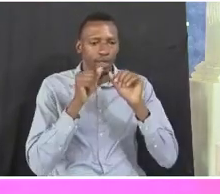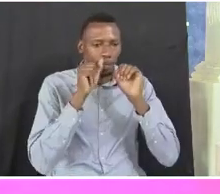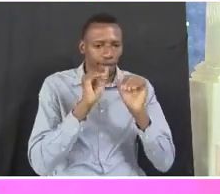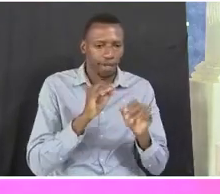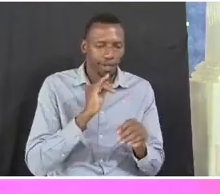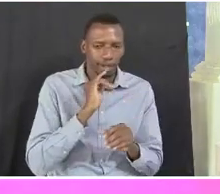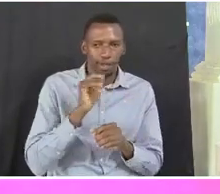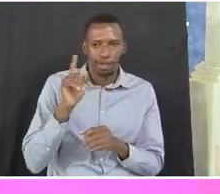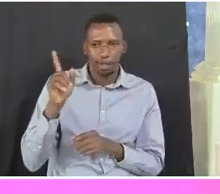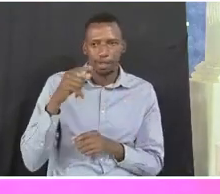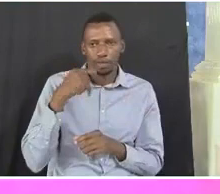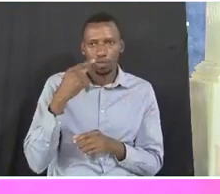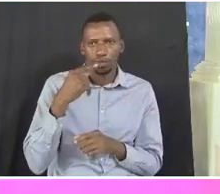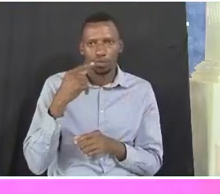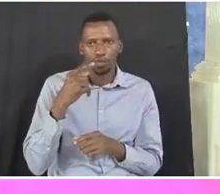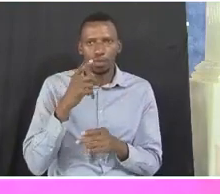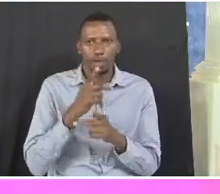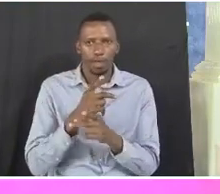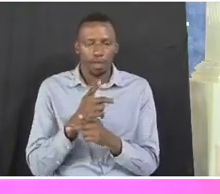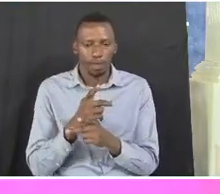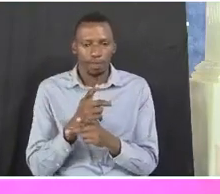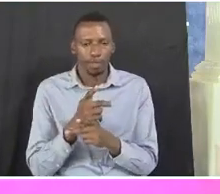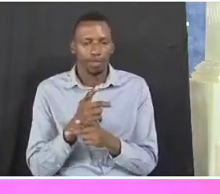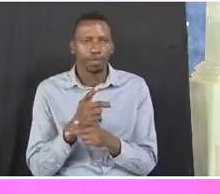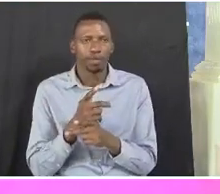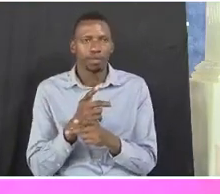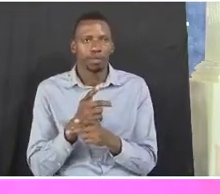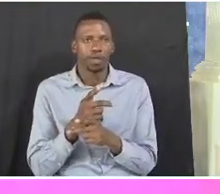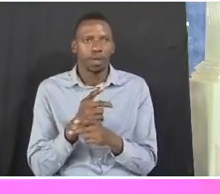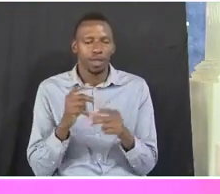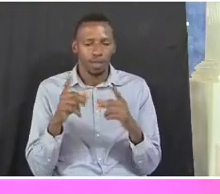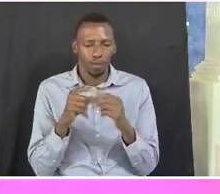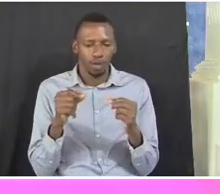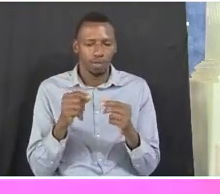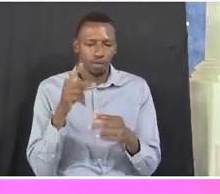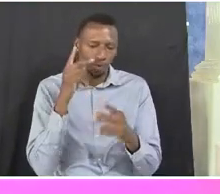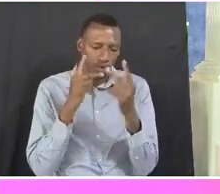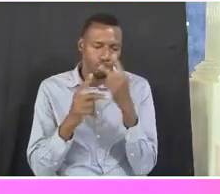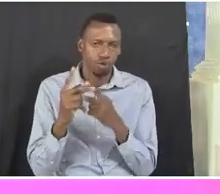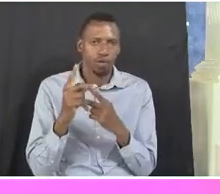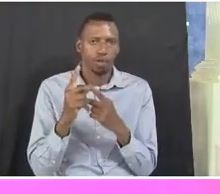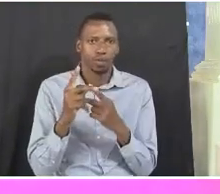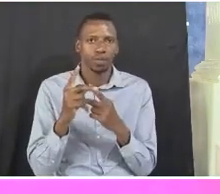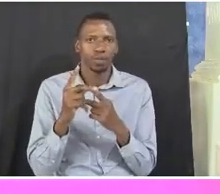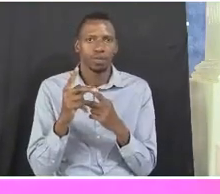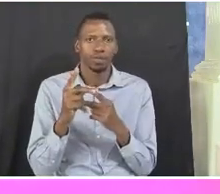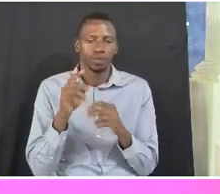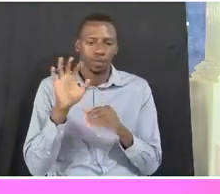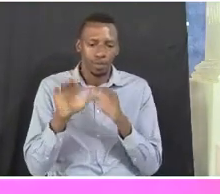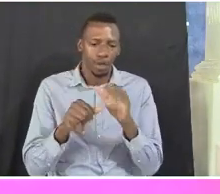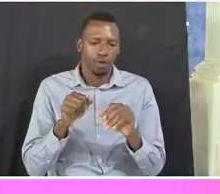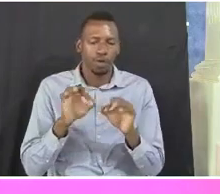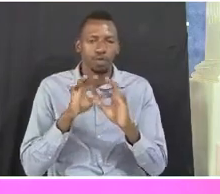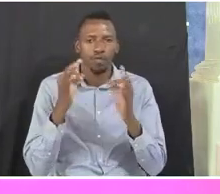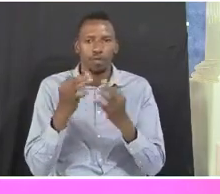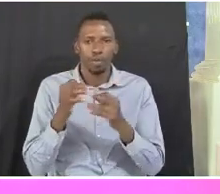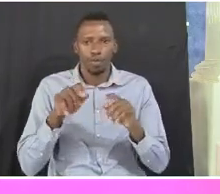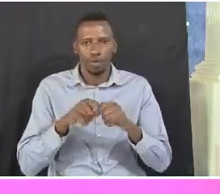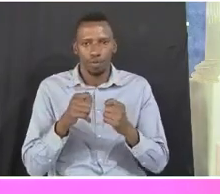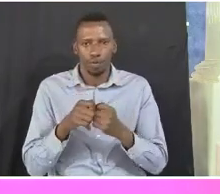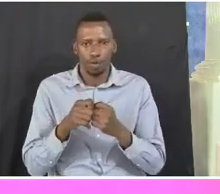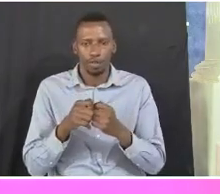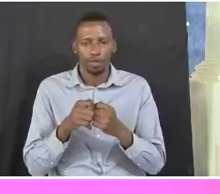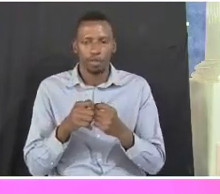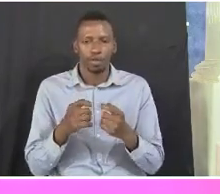he who keeps the words of the prophecy of this book. A call from family brokenness to family revival in order